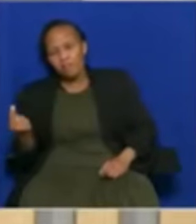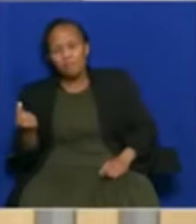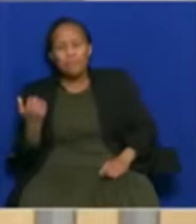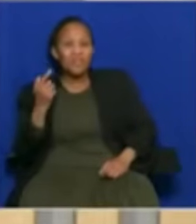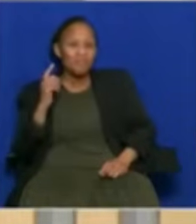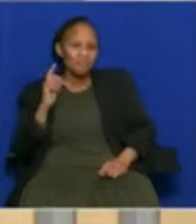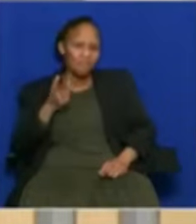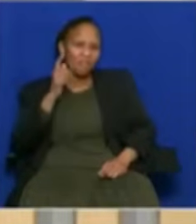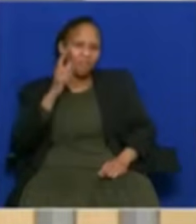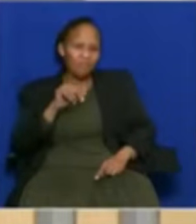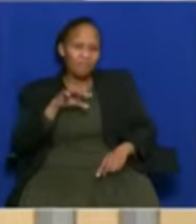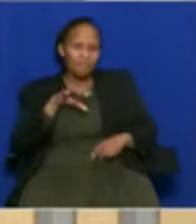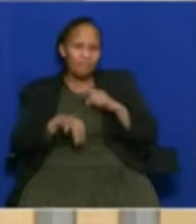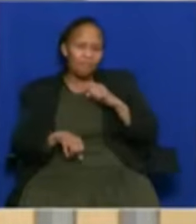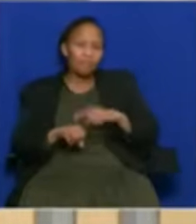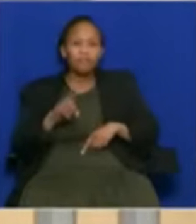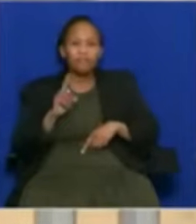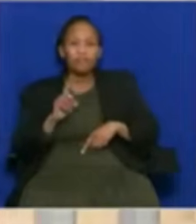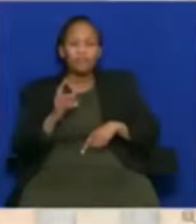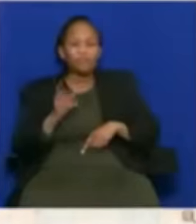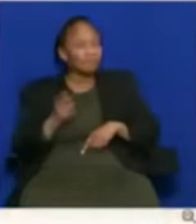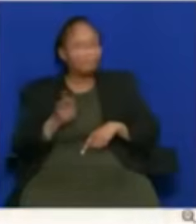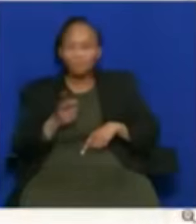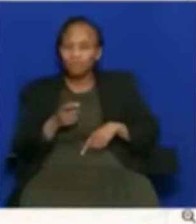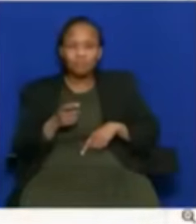this bail condition was